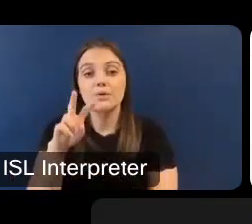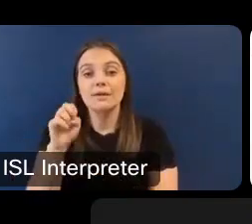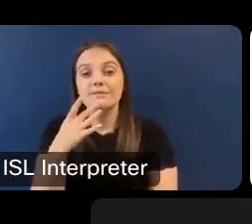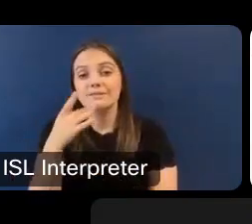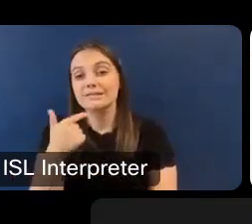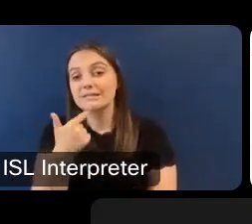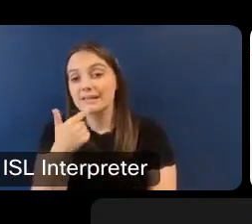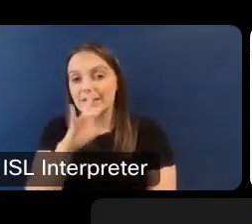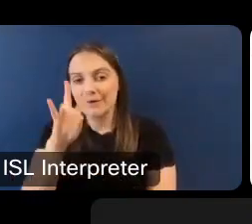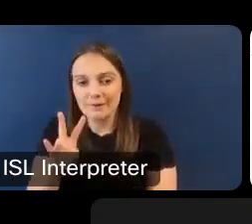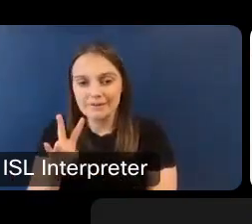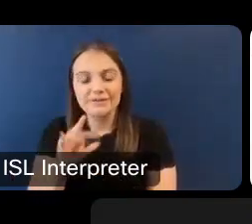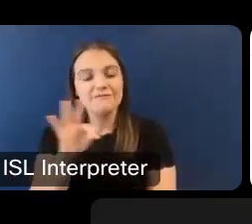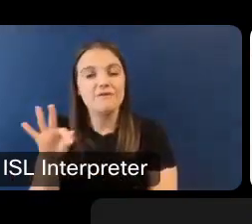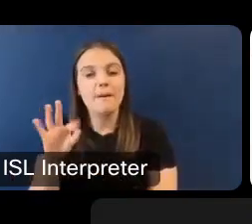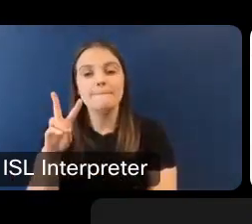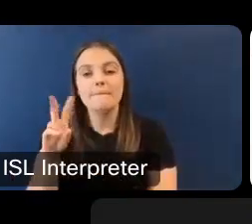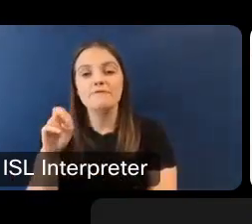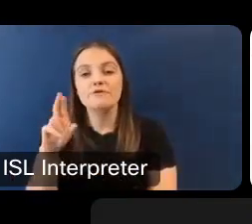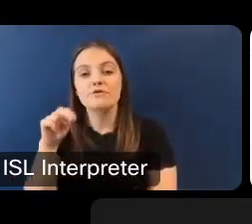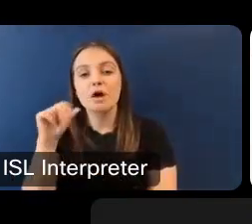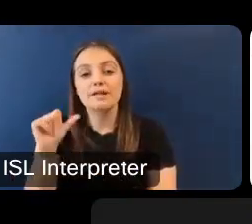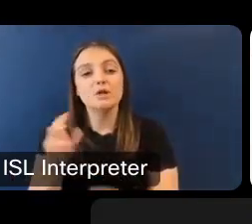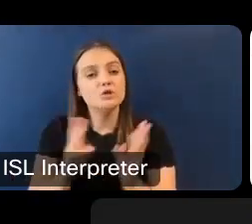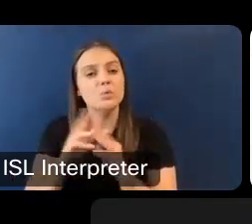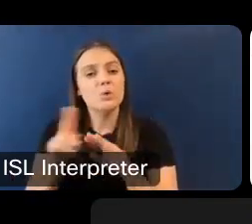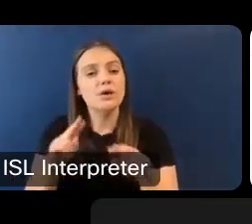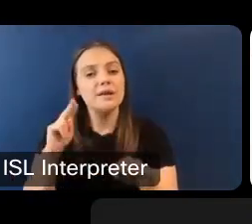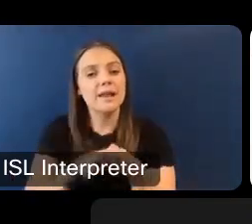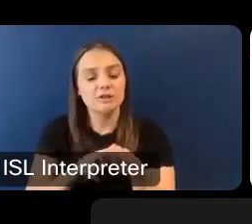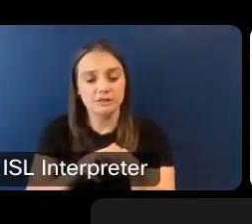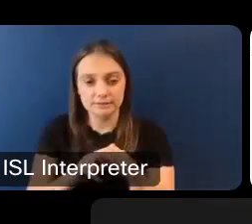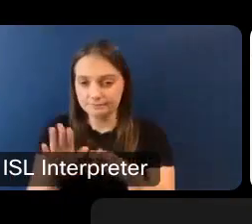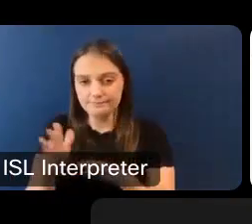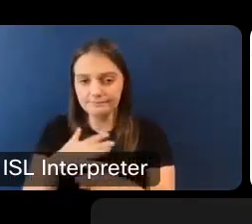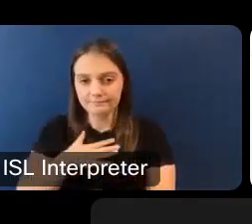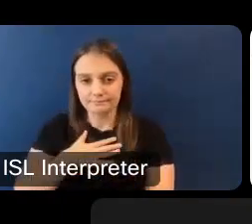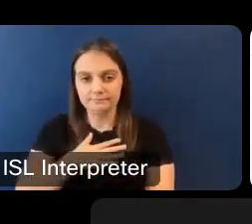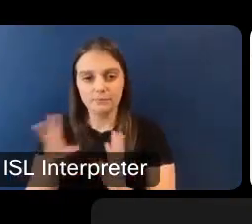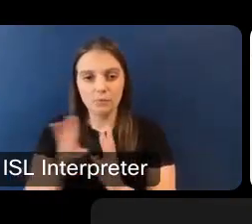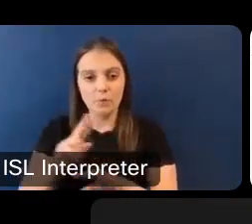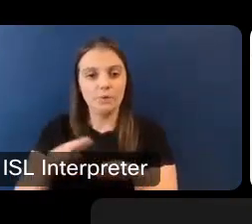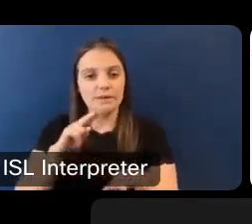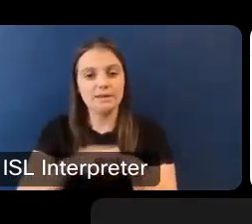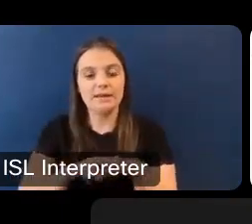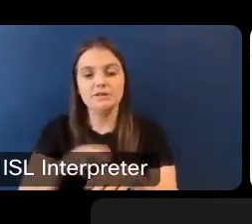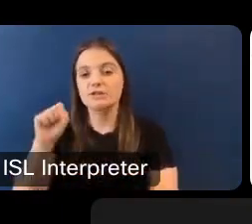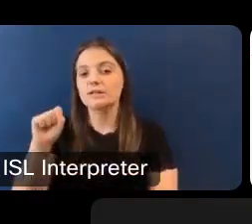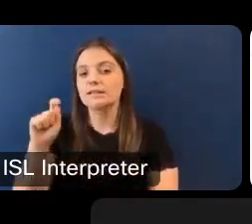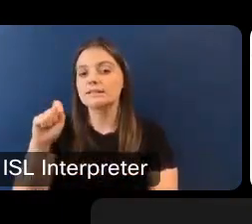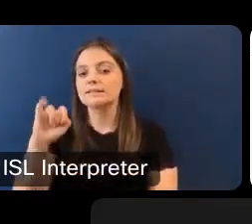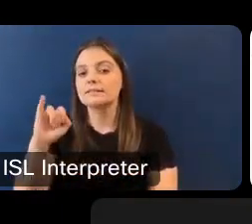there was a question in from Veronica. Does Spark work nationally with the National Simulation Office or any